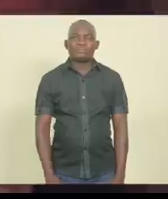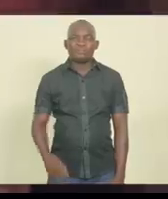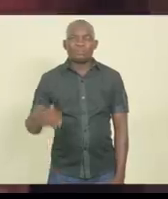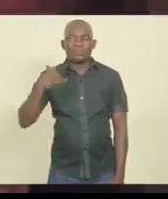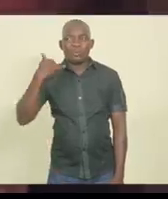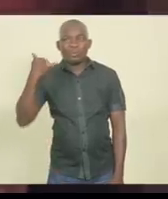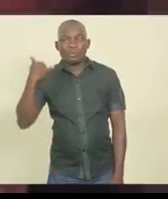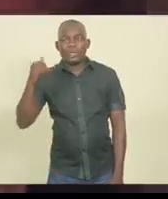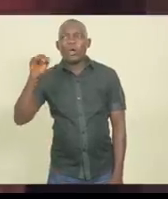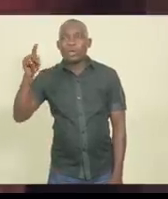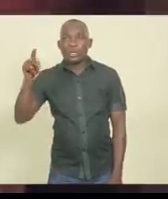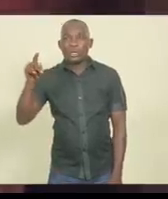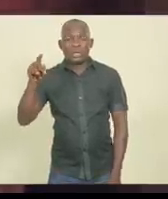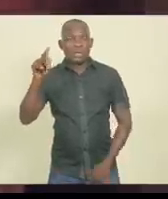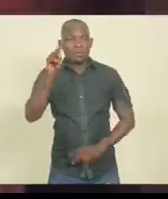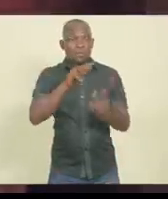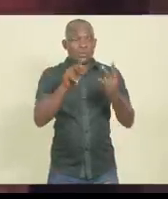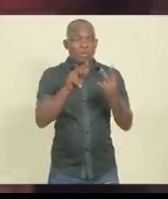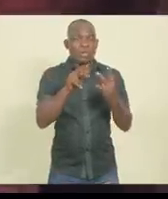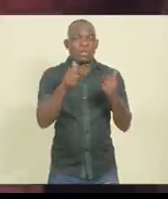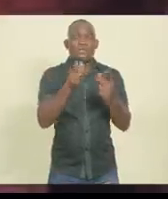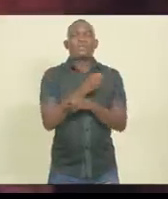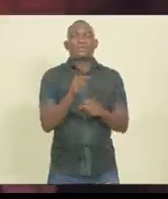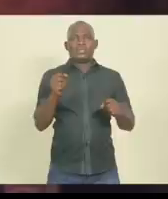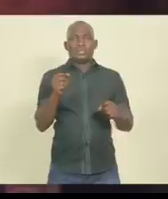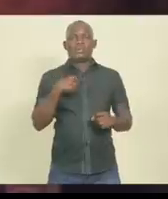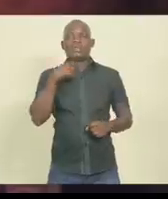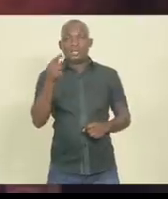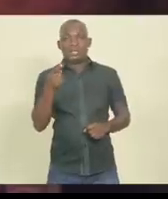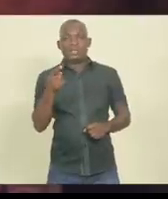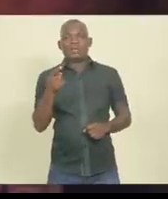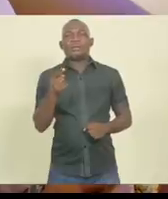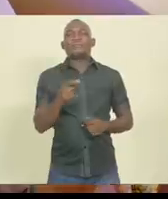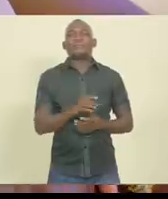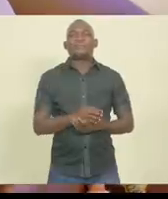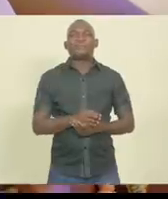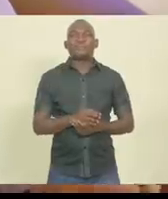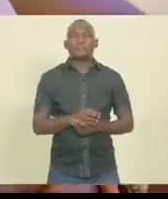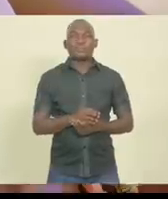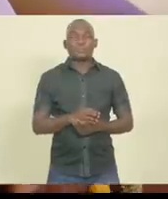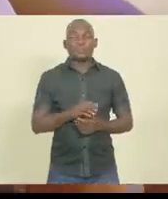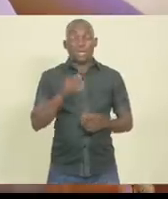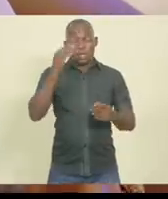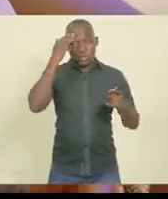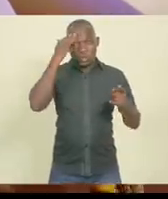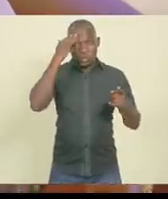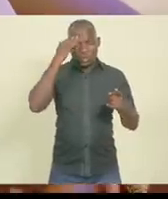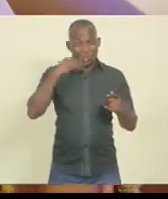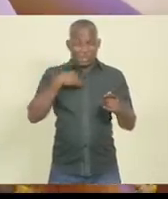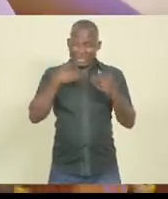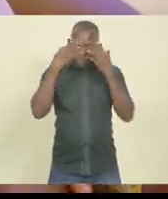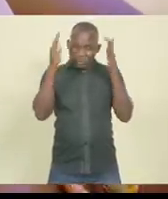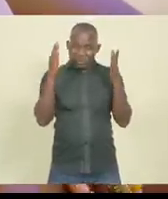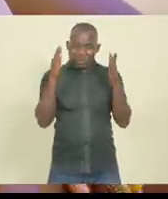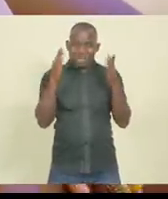Okay, they're safe. I took them to second base. You know I don't know those terms. Speak